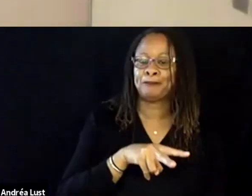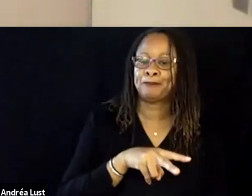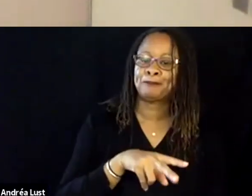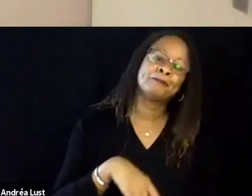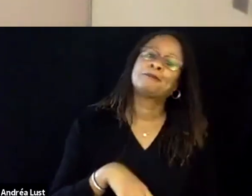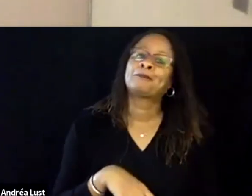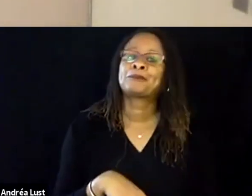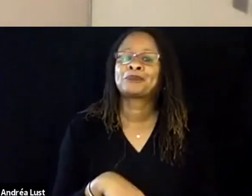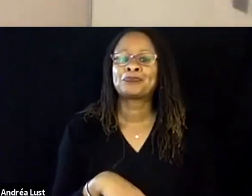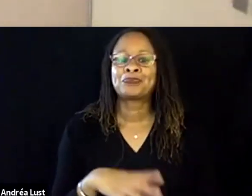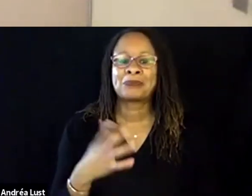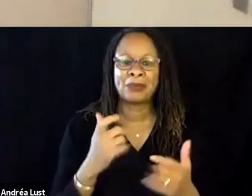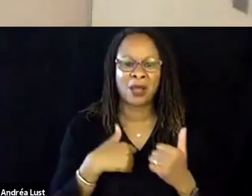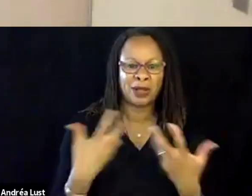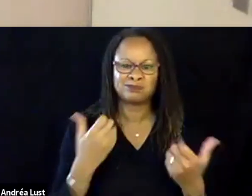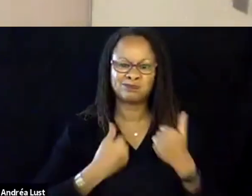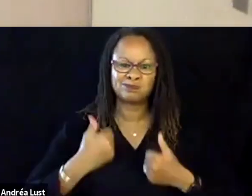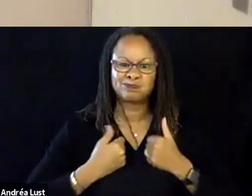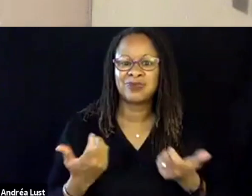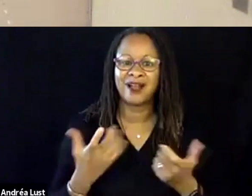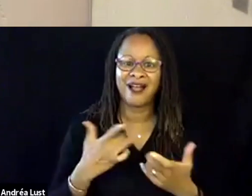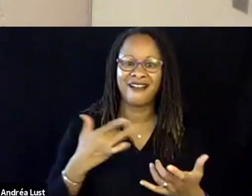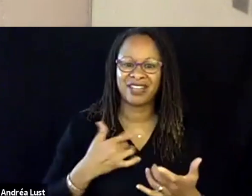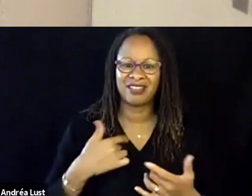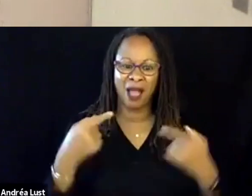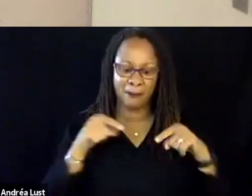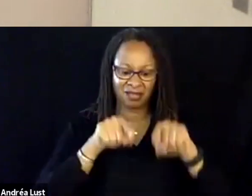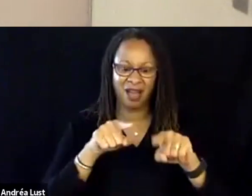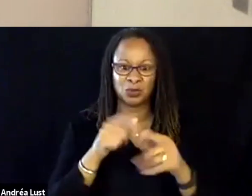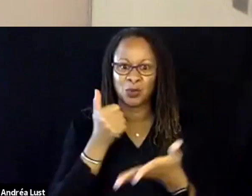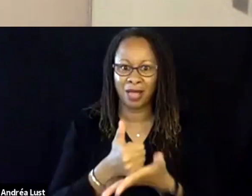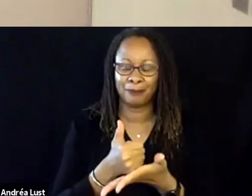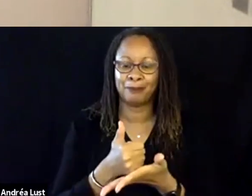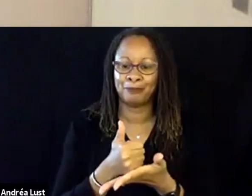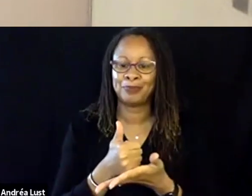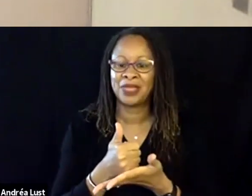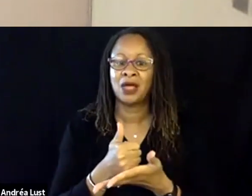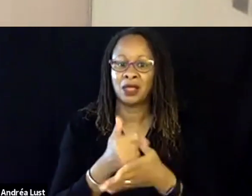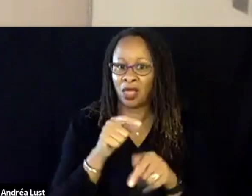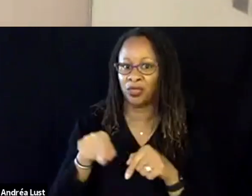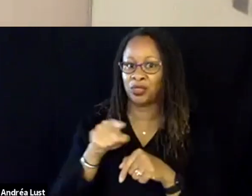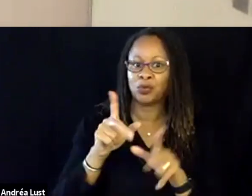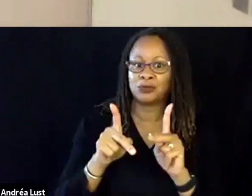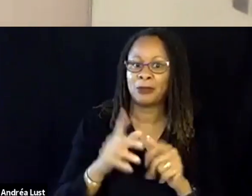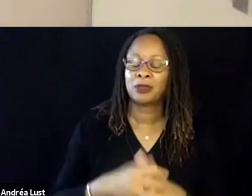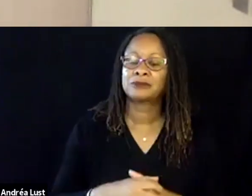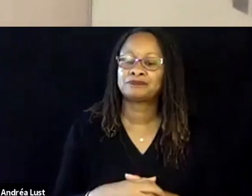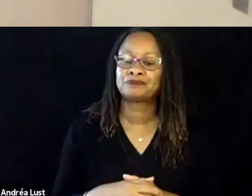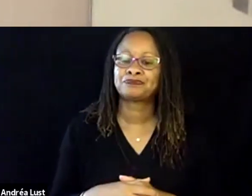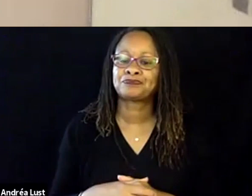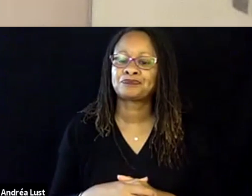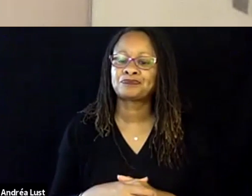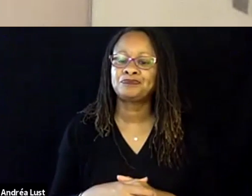the maverick in me that wants to say, I feel like I'm aligned to help those people. And that